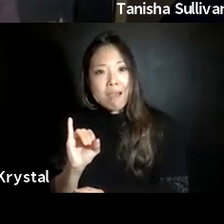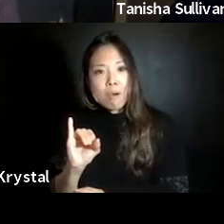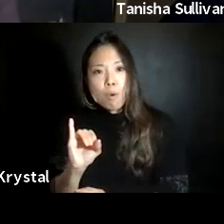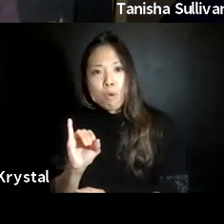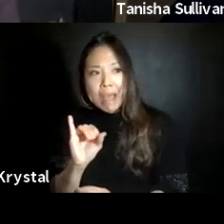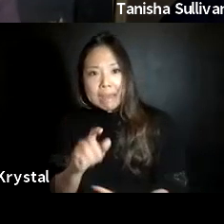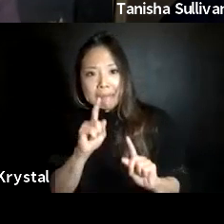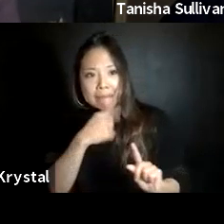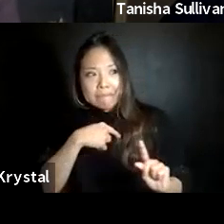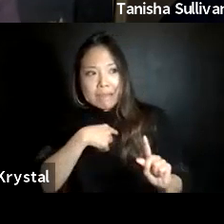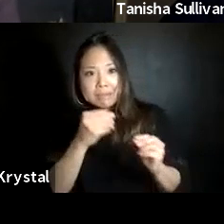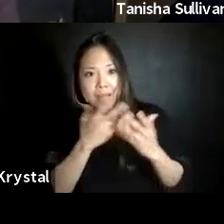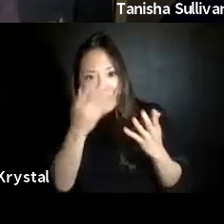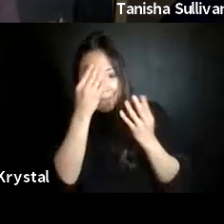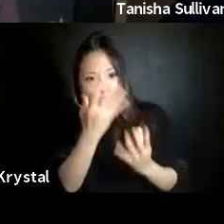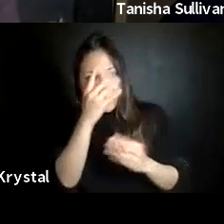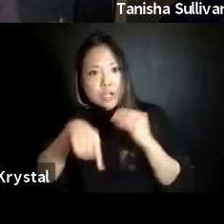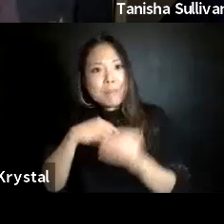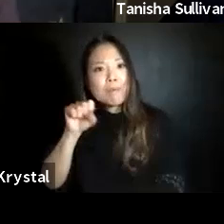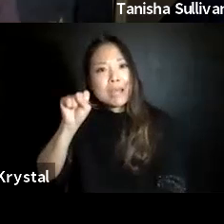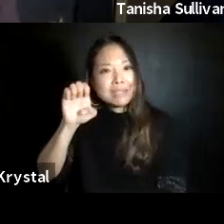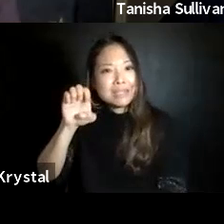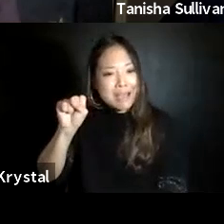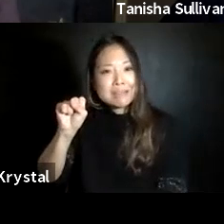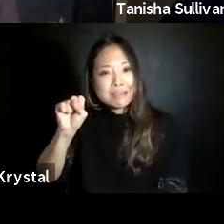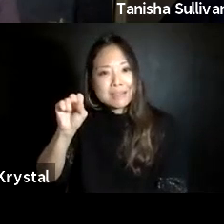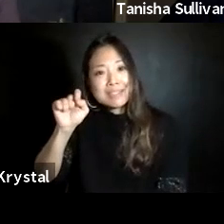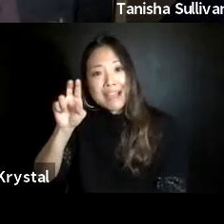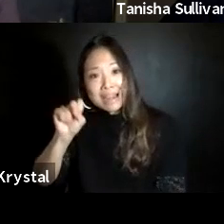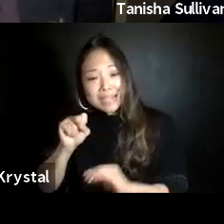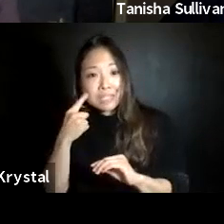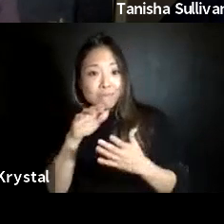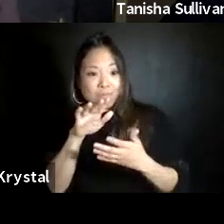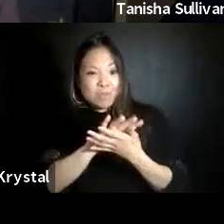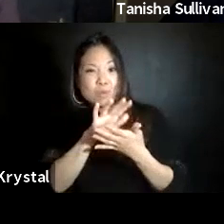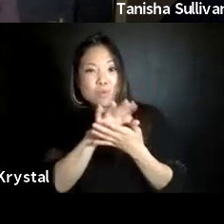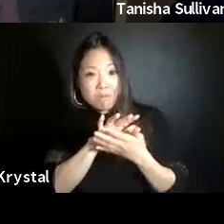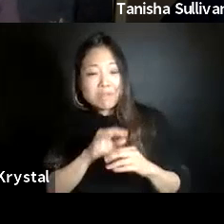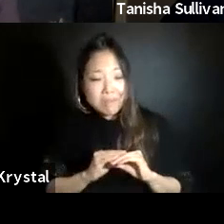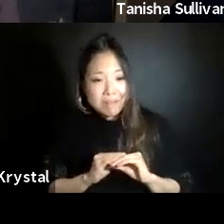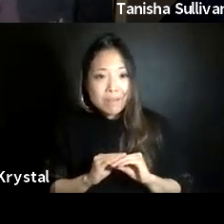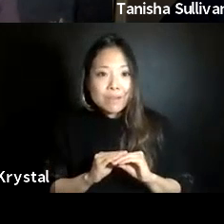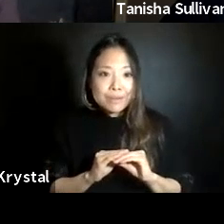socioeconomic status of students in schools, or the bulk of them. So